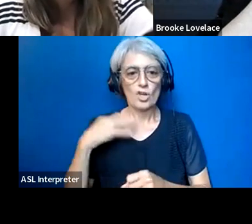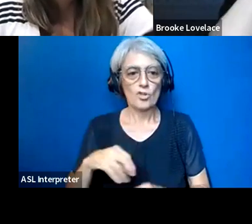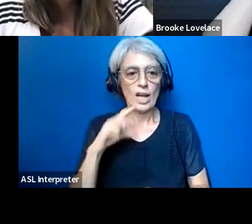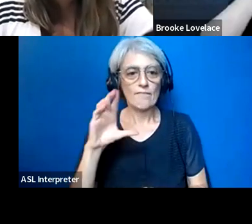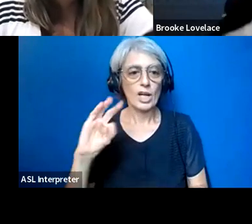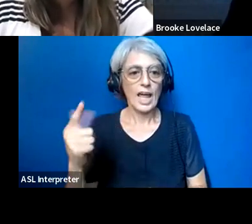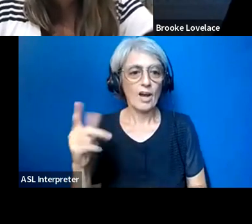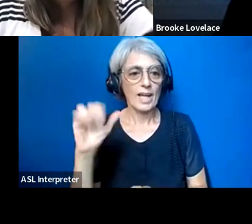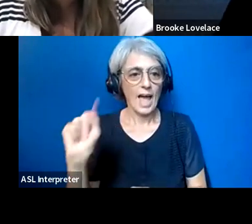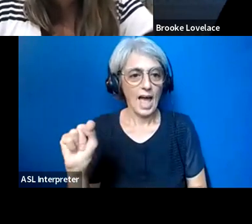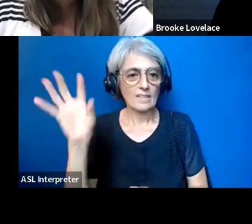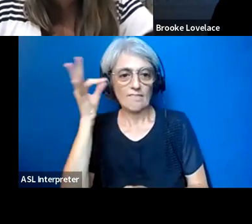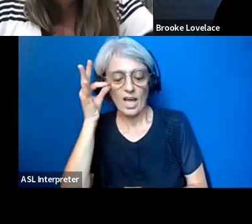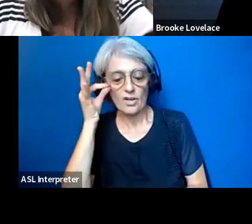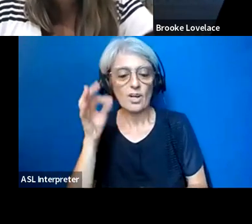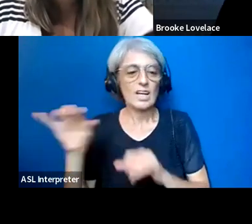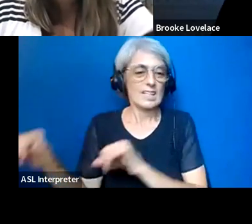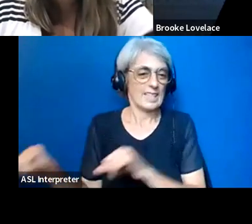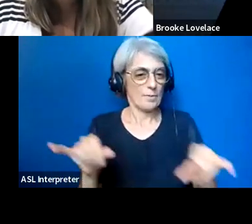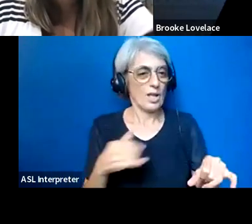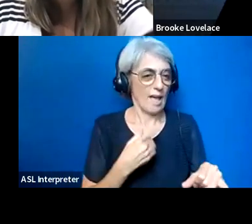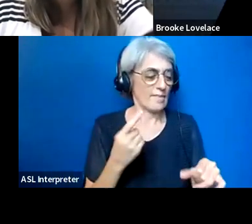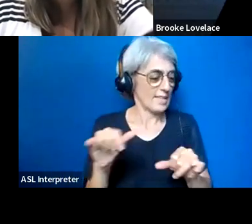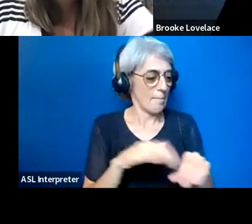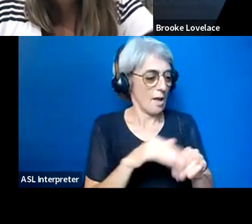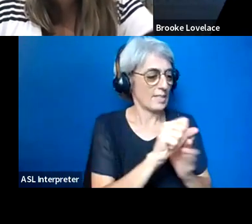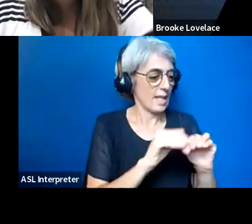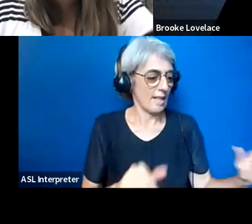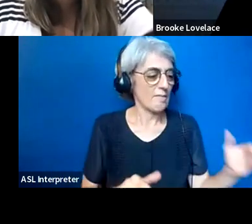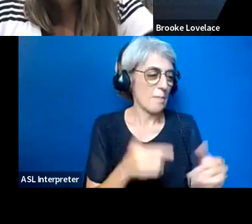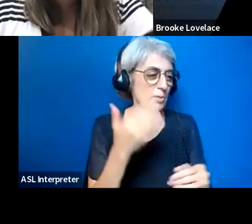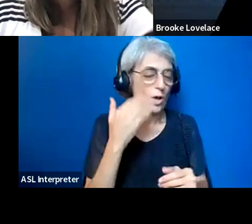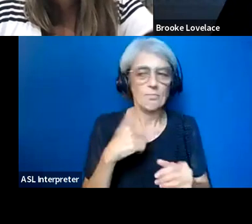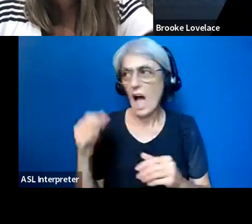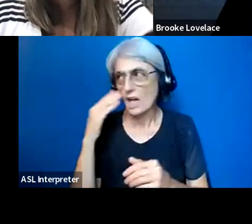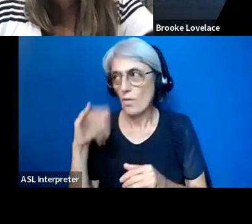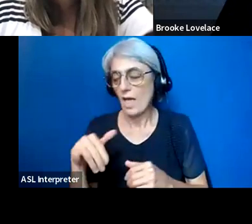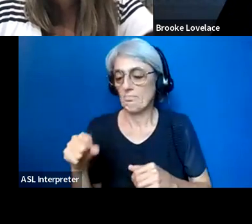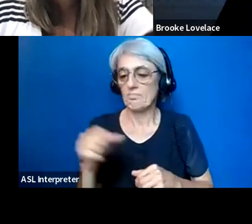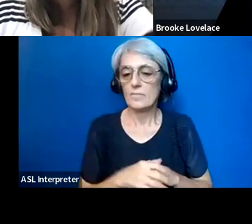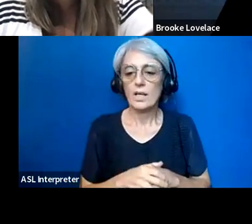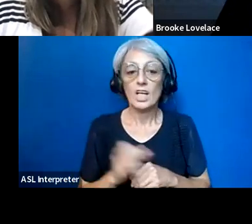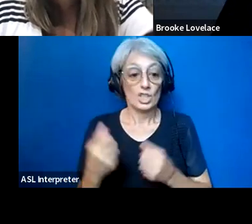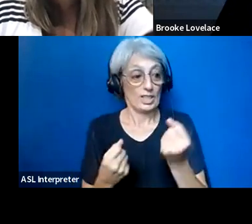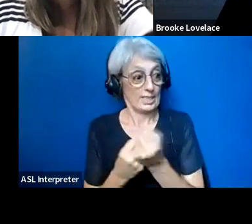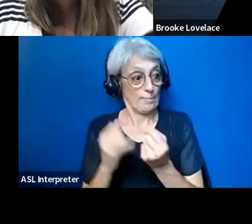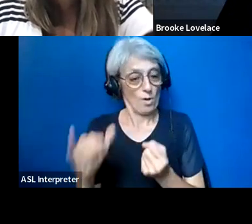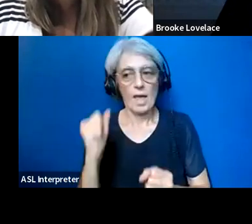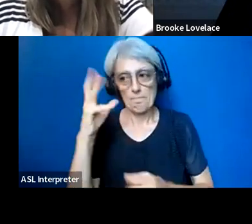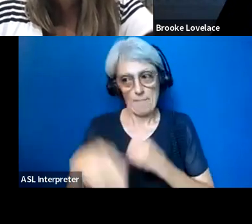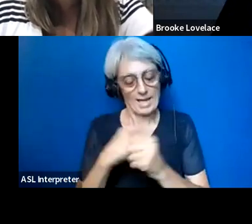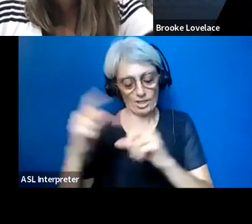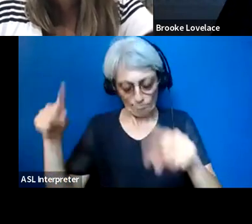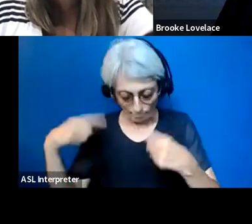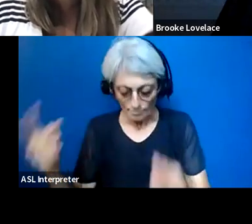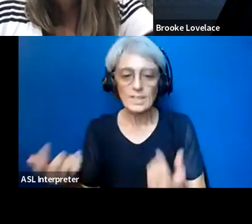There's a similar version at the state level you might be familiar with. Right. I am. Okay, yep. So she's supported that for multiple years and continues